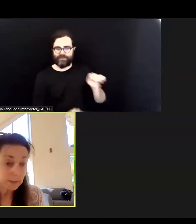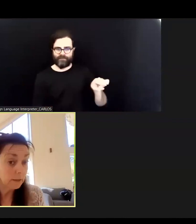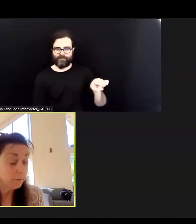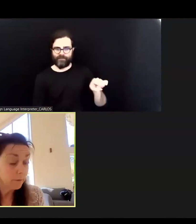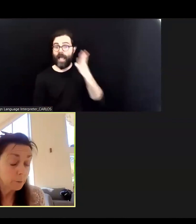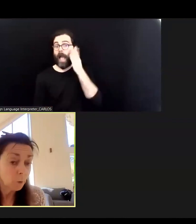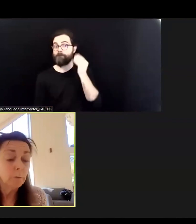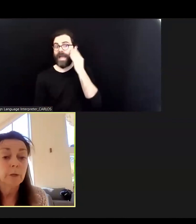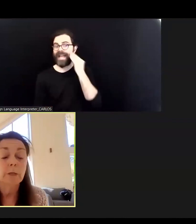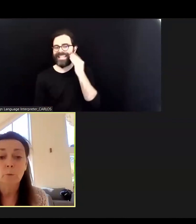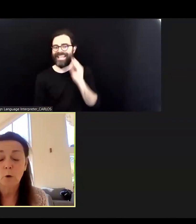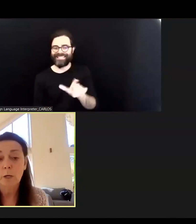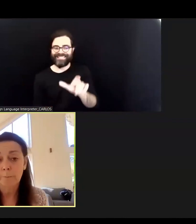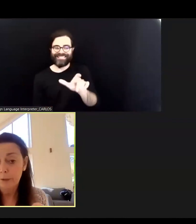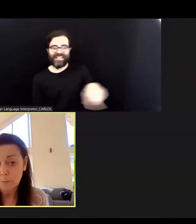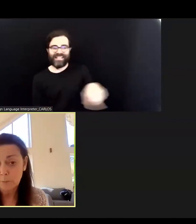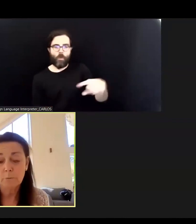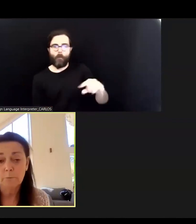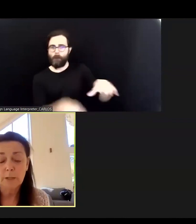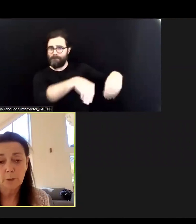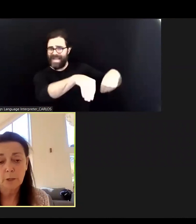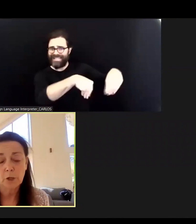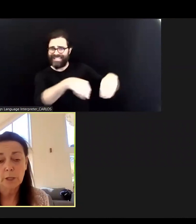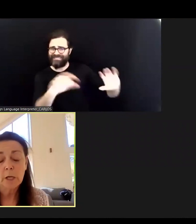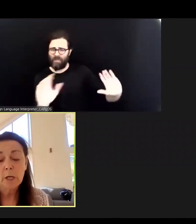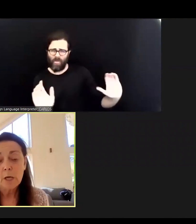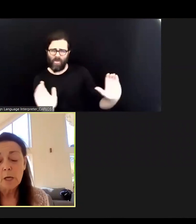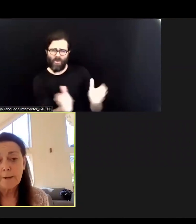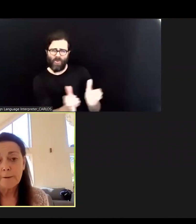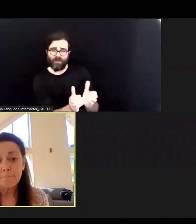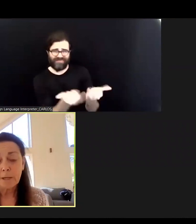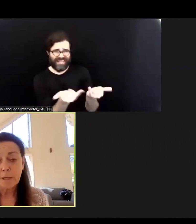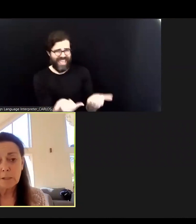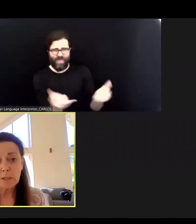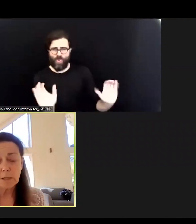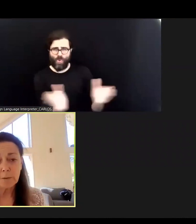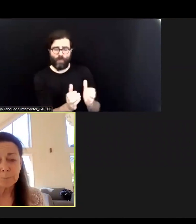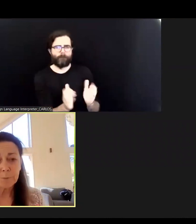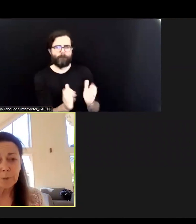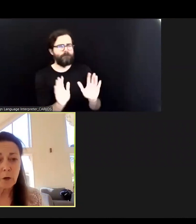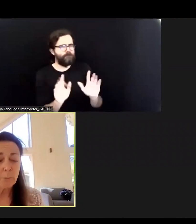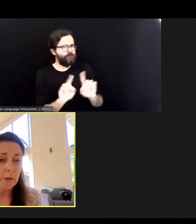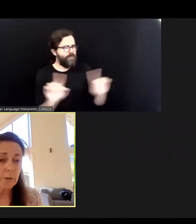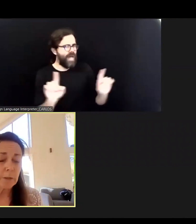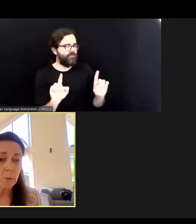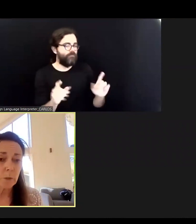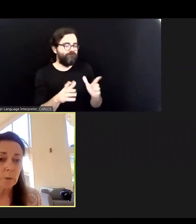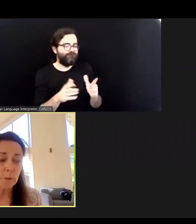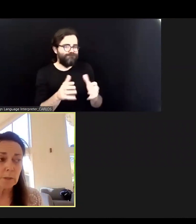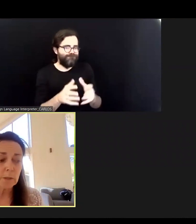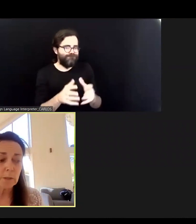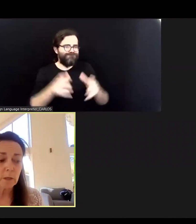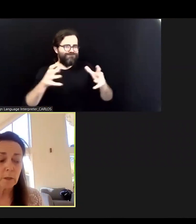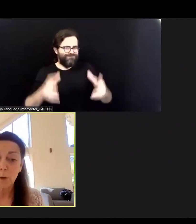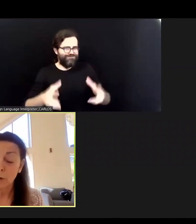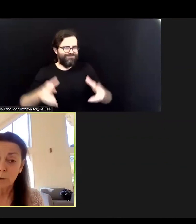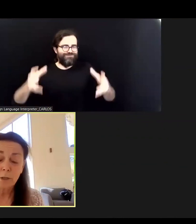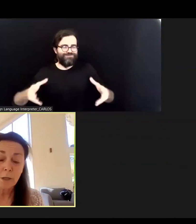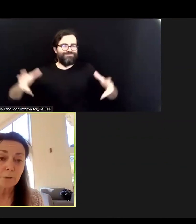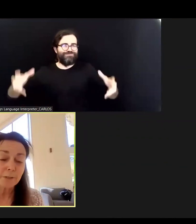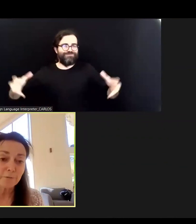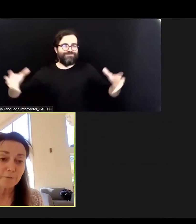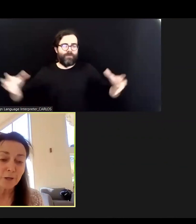it's extremely important that you can prove that you have the skills and experiences and knowledge to be an accessibility